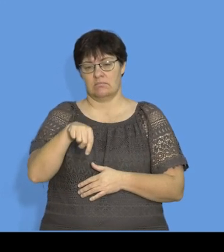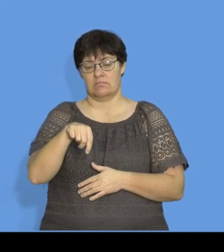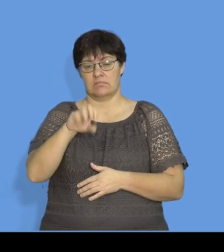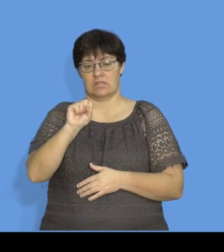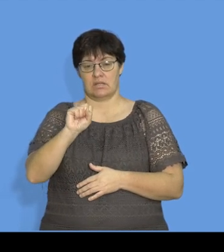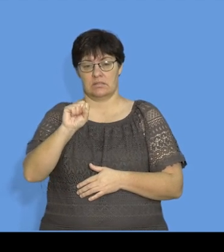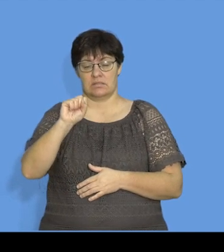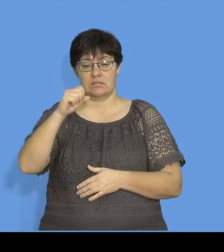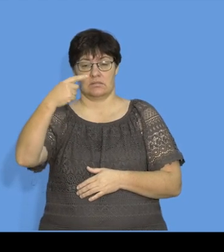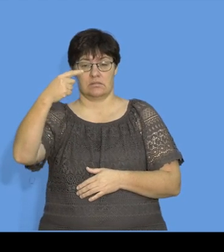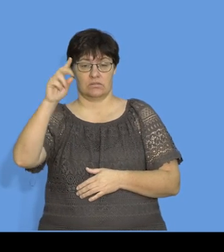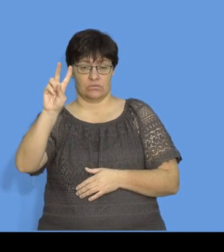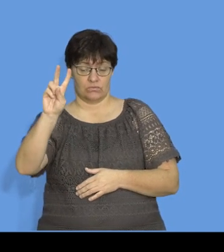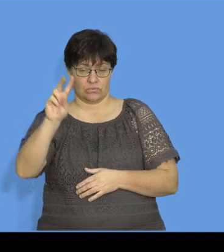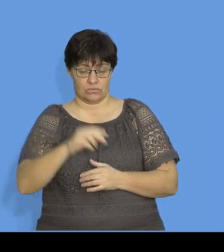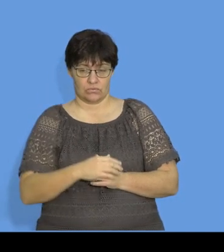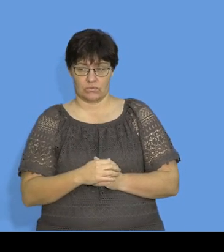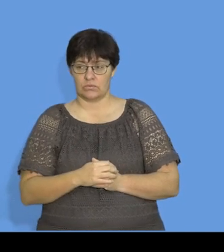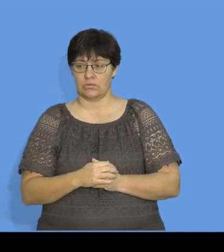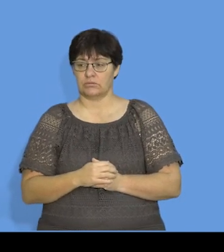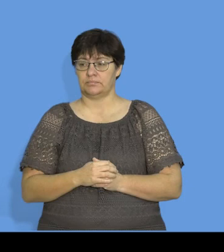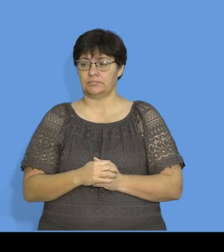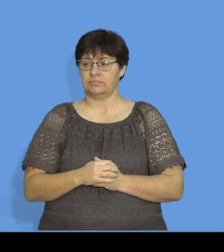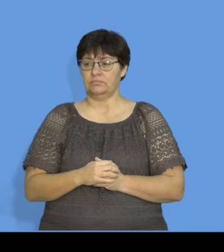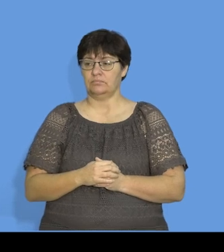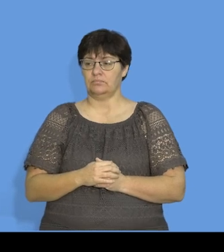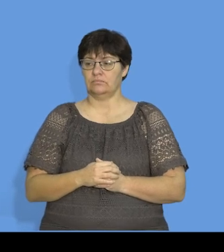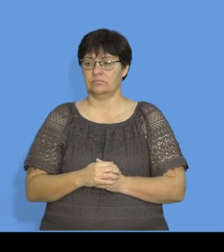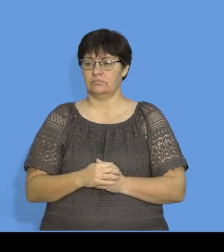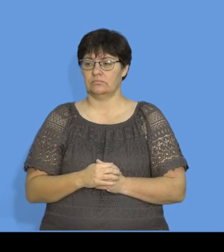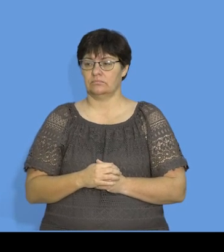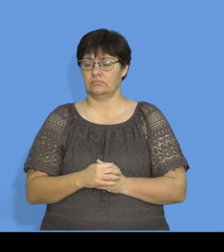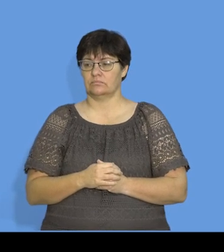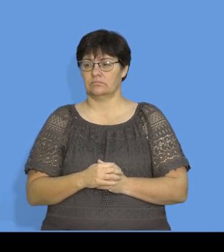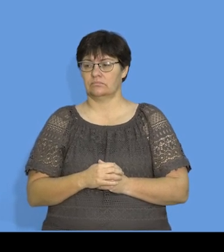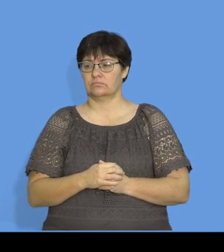per second squared. That's -4.